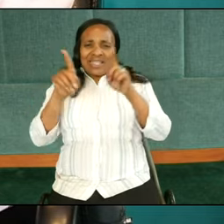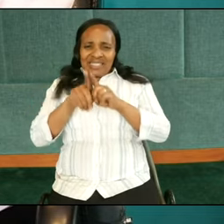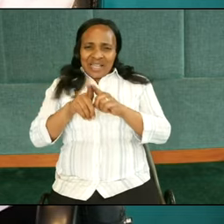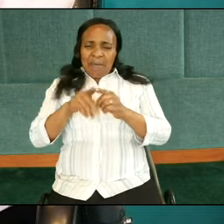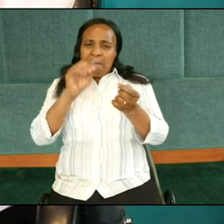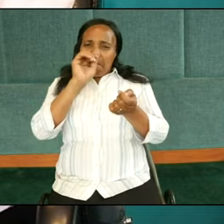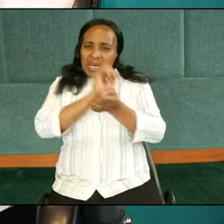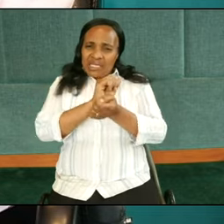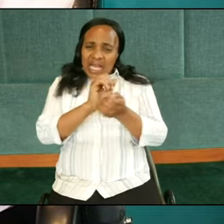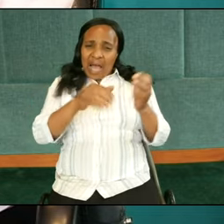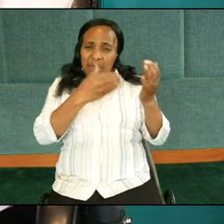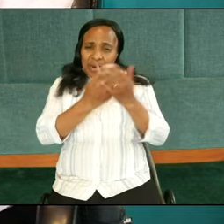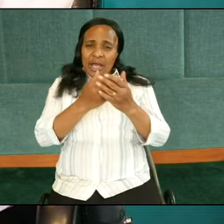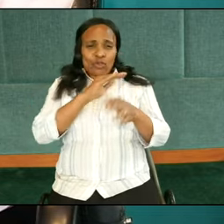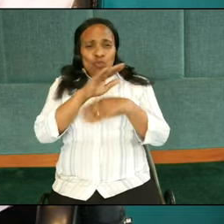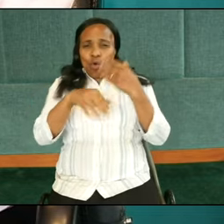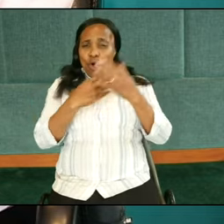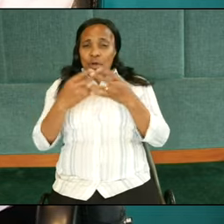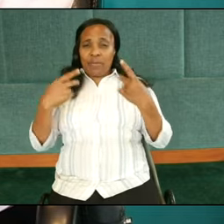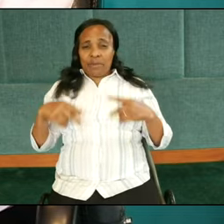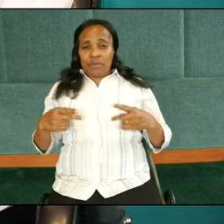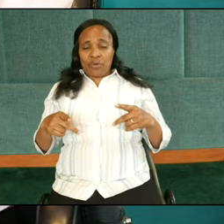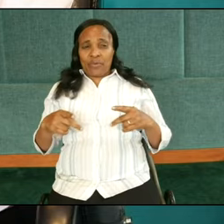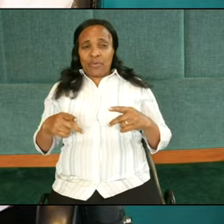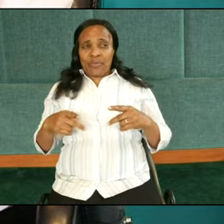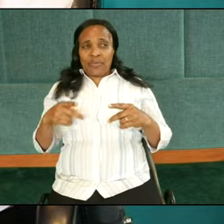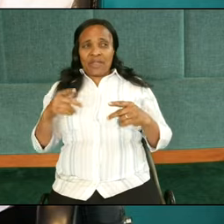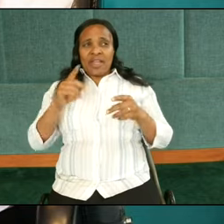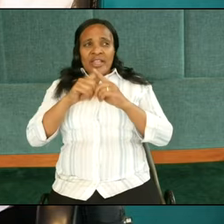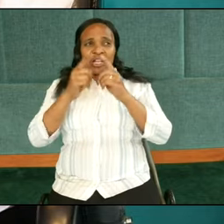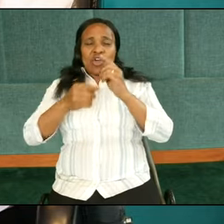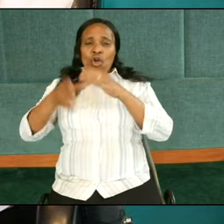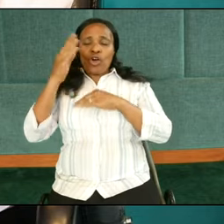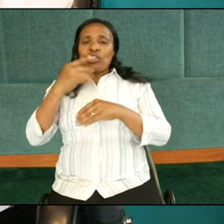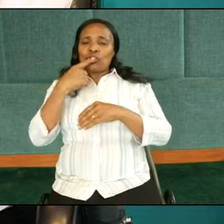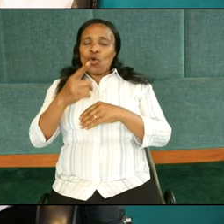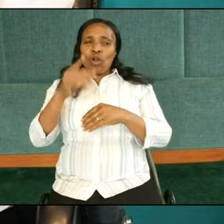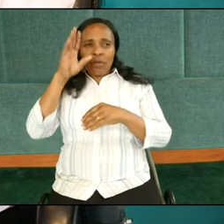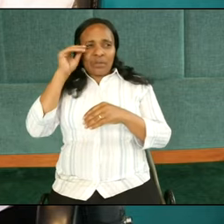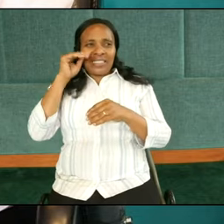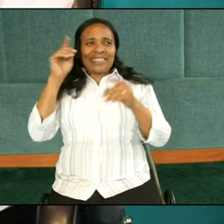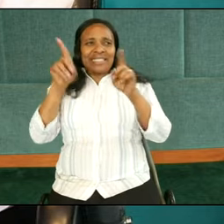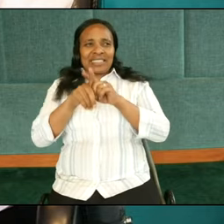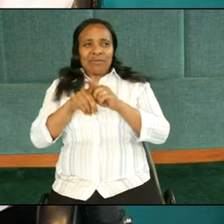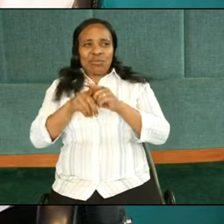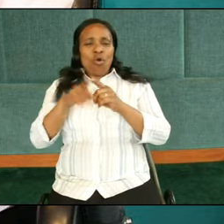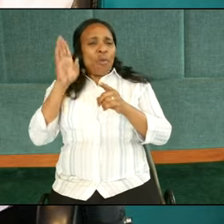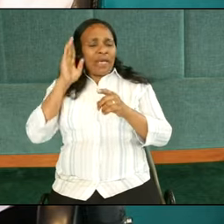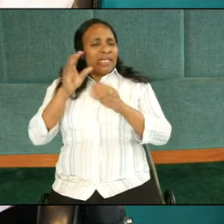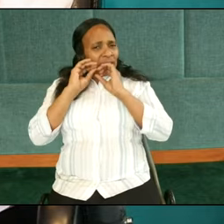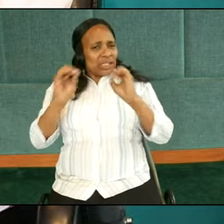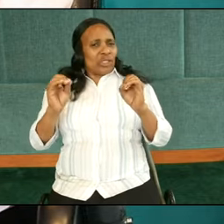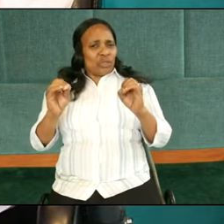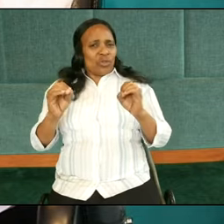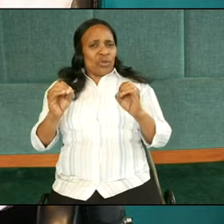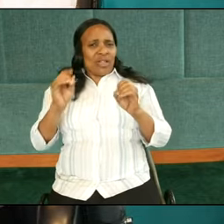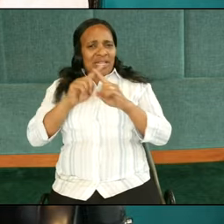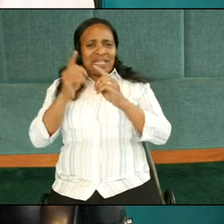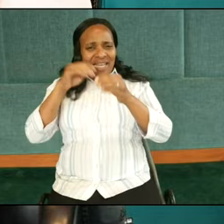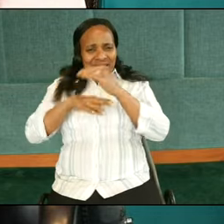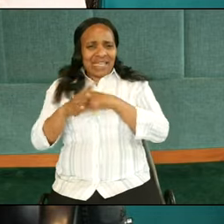punishment applies to everyone. So God told Moses the same thing. You disobeyed me, you're not going to go into the promised